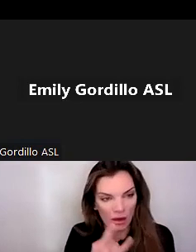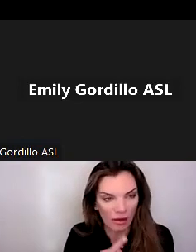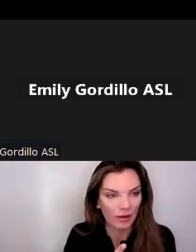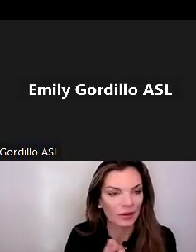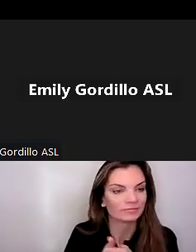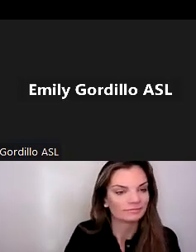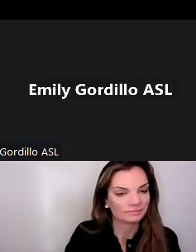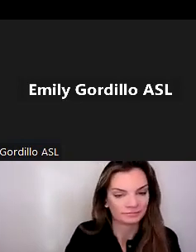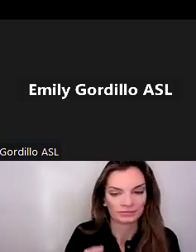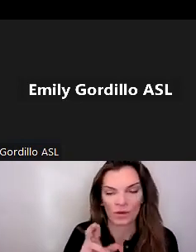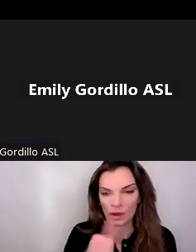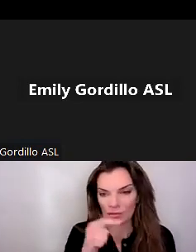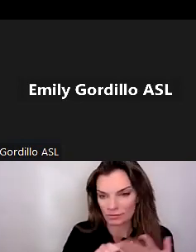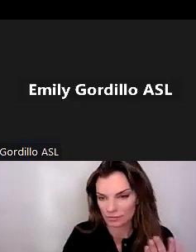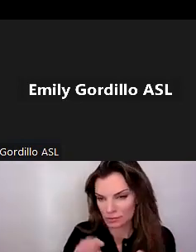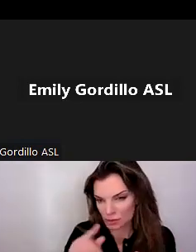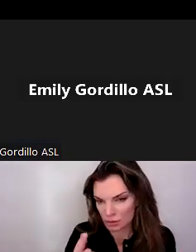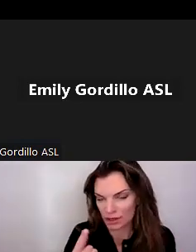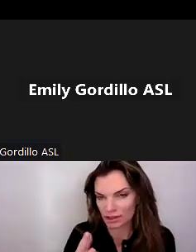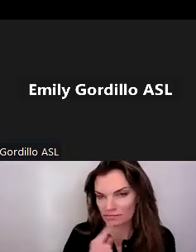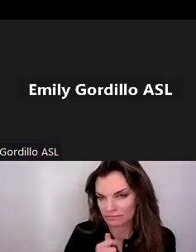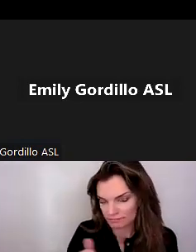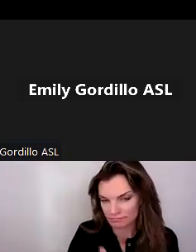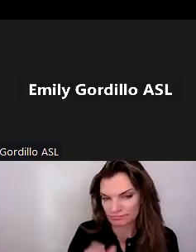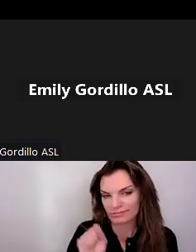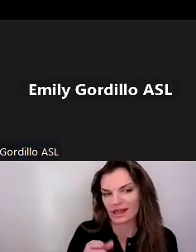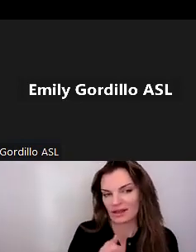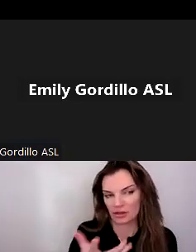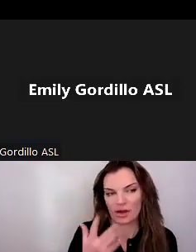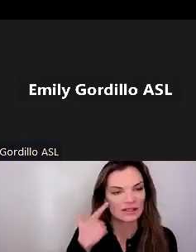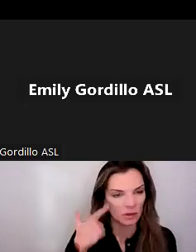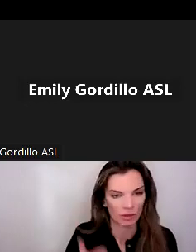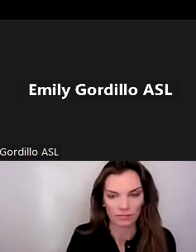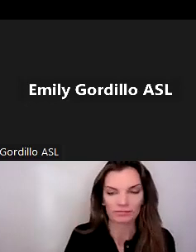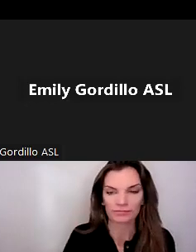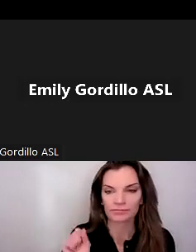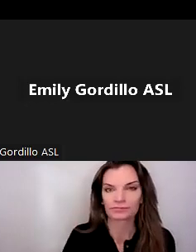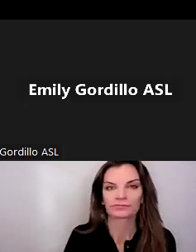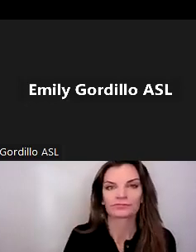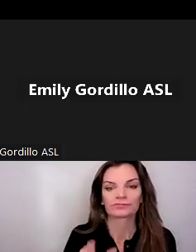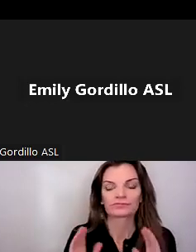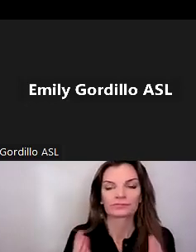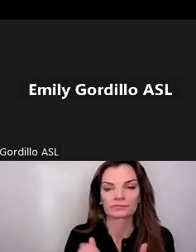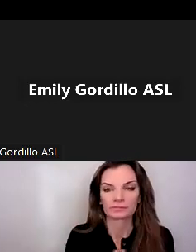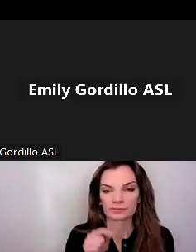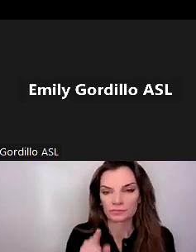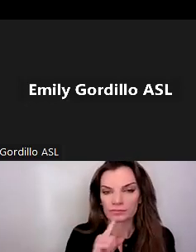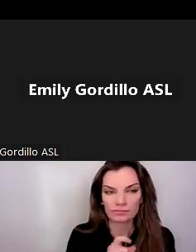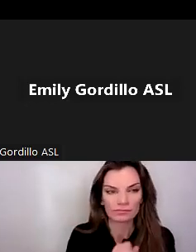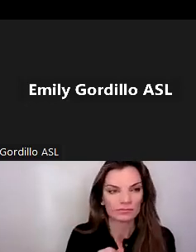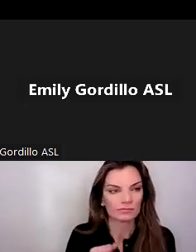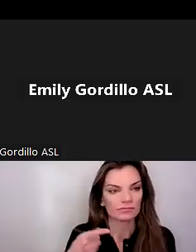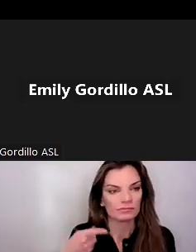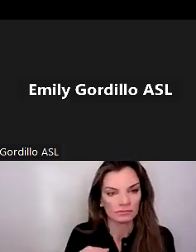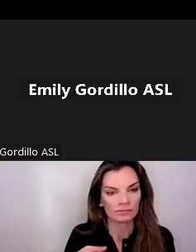or other kind of drug abuse that could certainly end up causing a hearing loss, compared with acquired hearing loss.